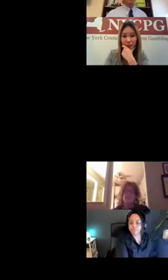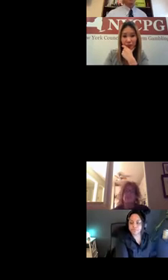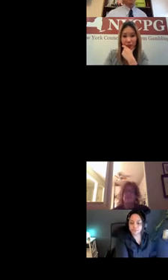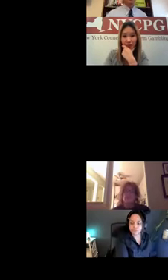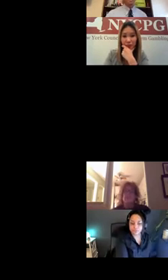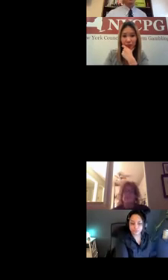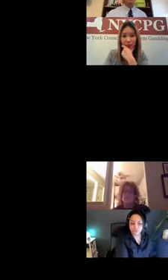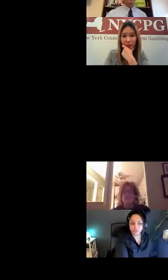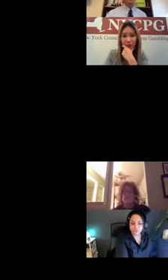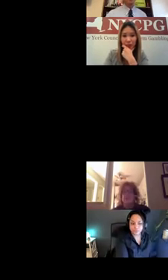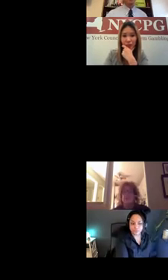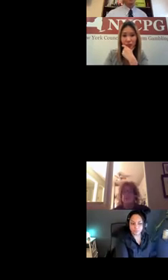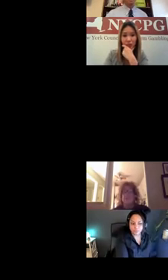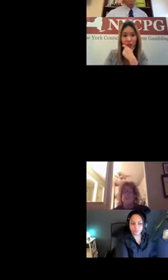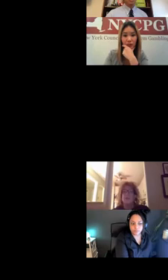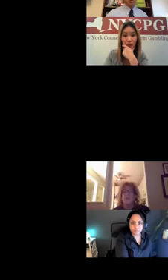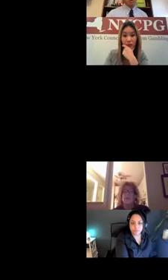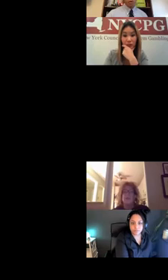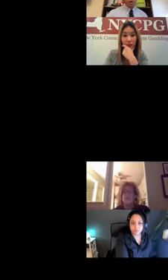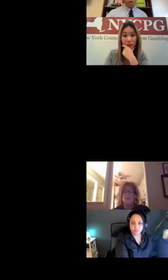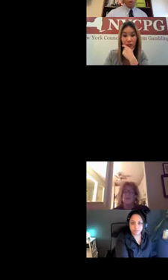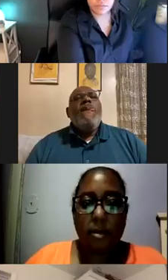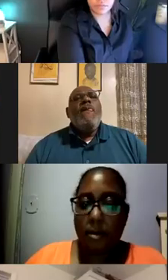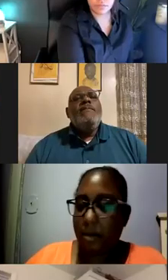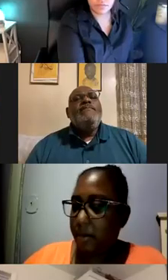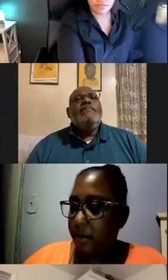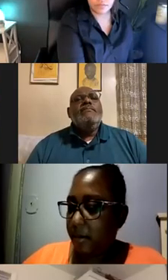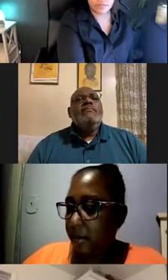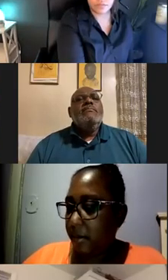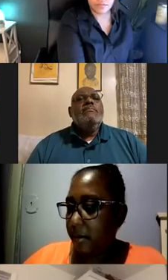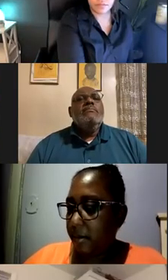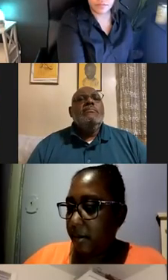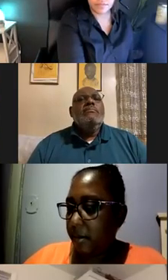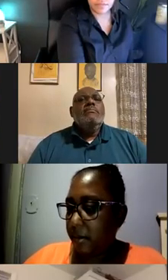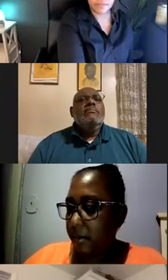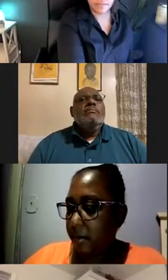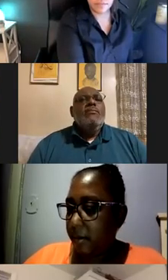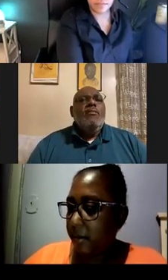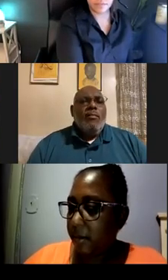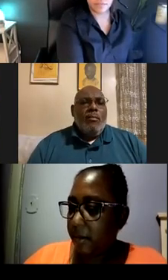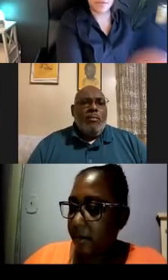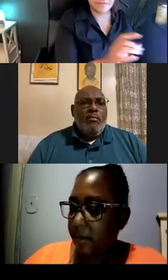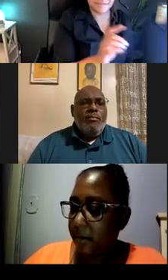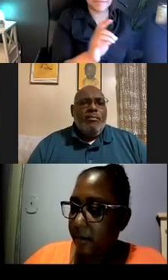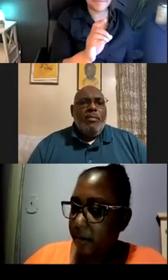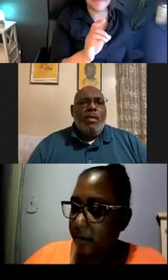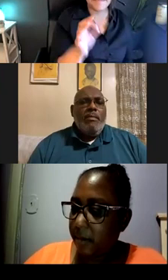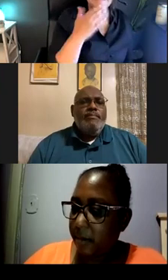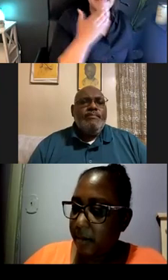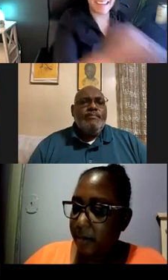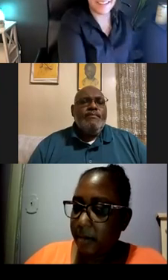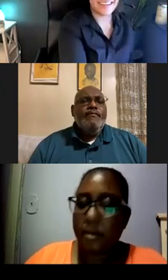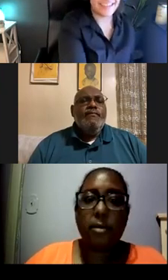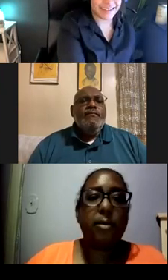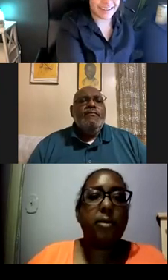so let me go back to, let me try to do the share thing again. And also, sorry, while we have a second,